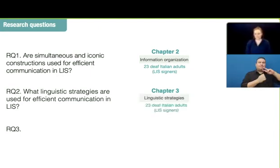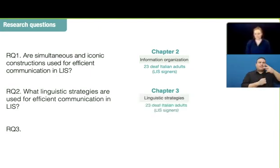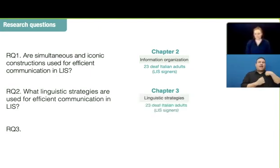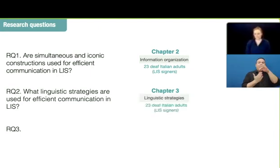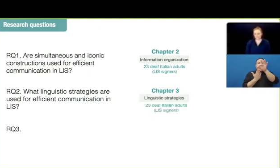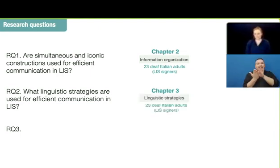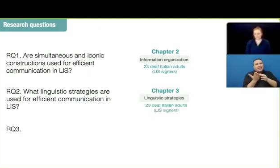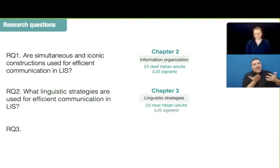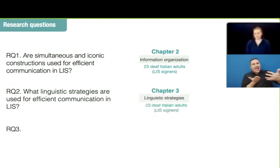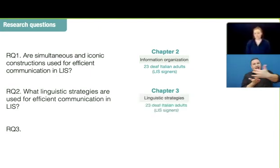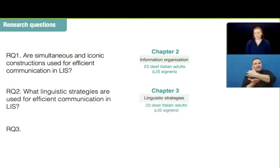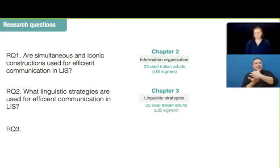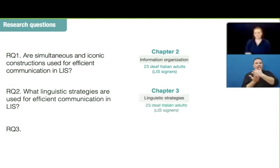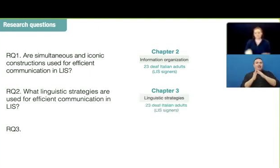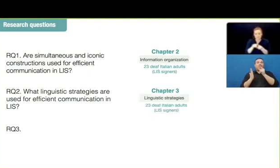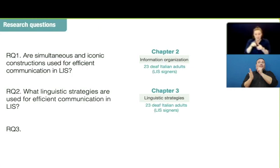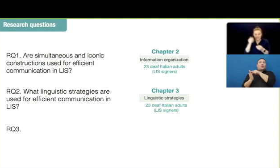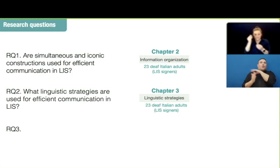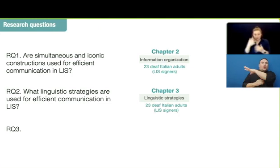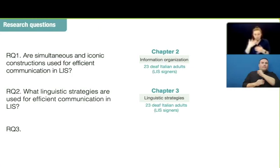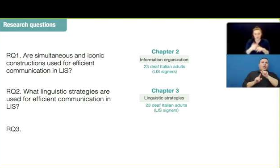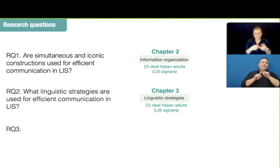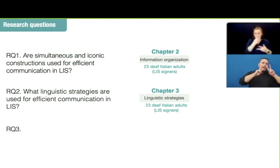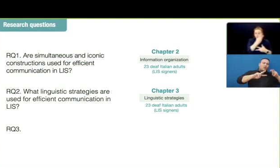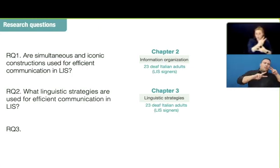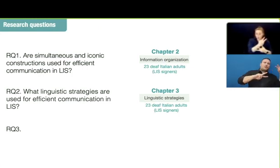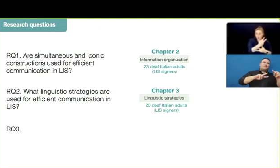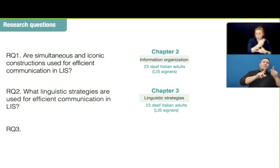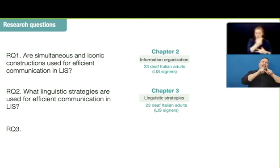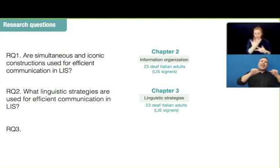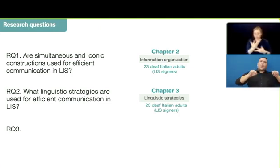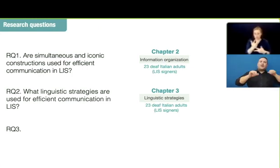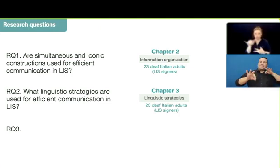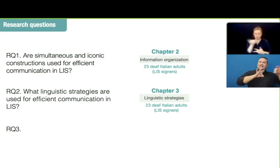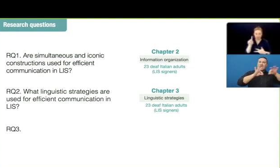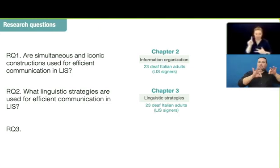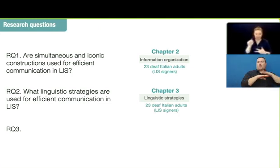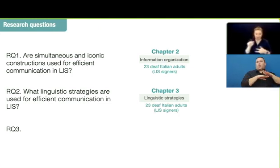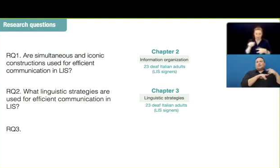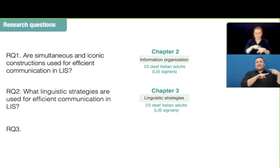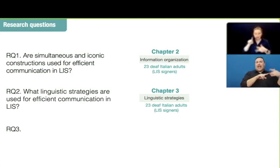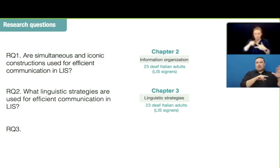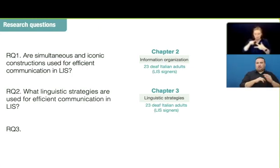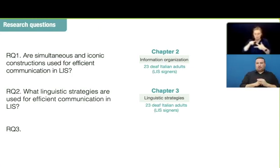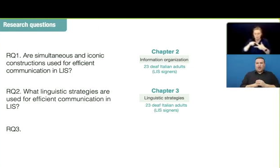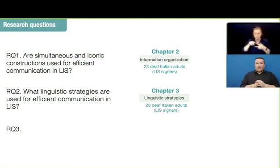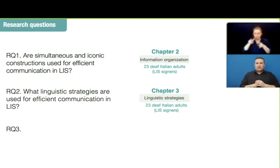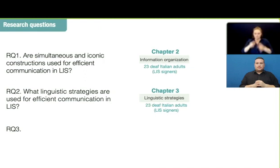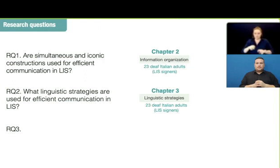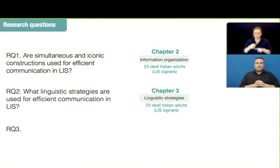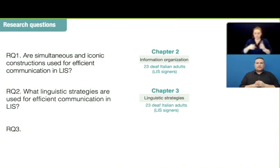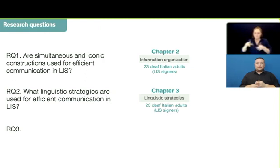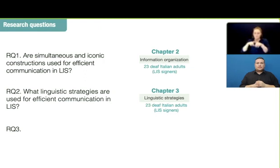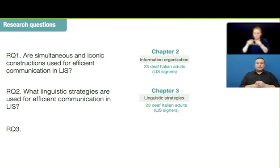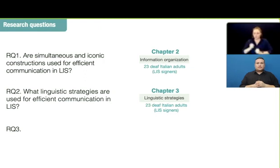I used the same data collected in Chapter 2, but here I analyze it from the perspective of the linguistic strategies used.